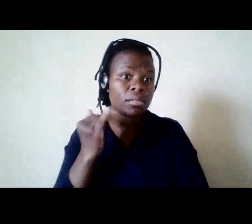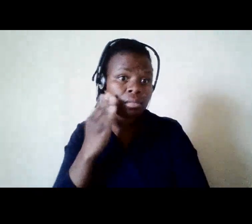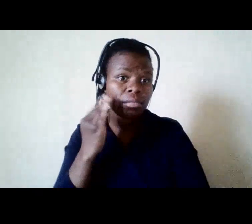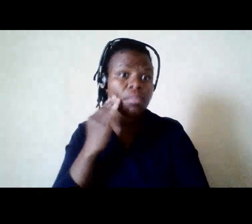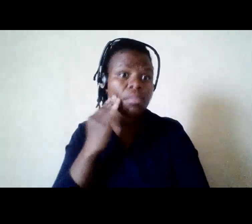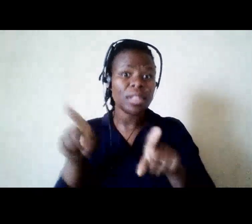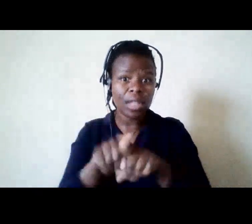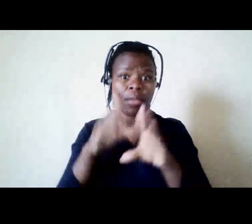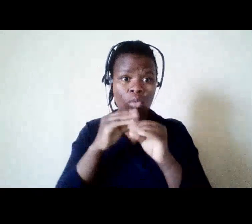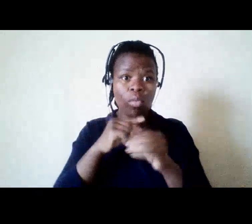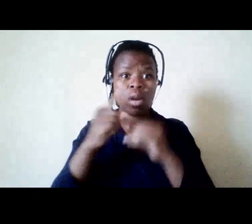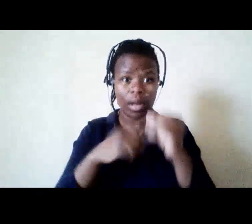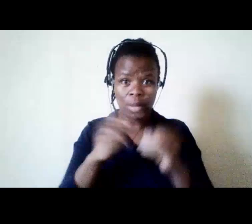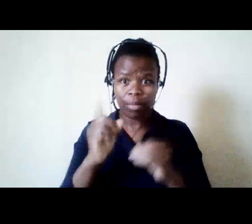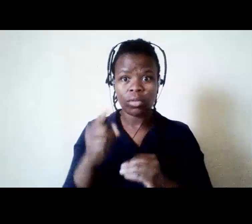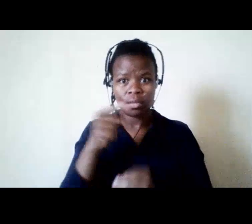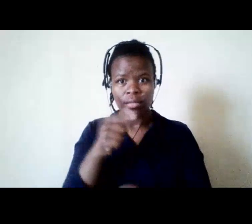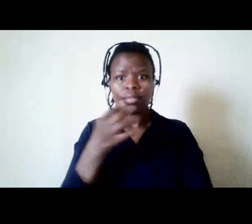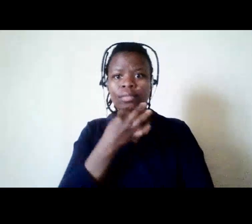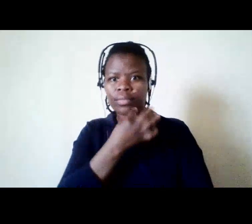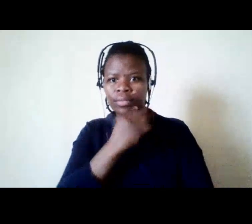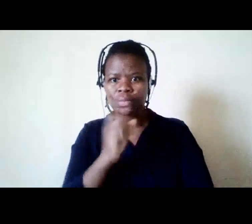said, remember, Chantal said,